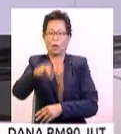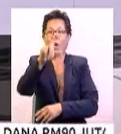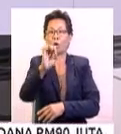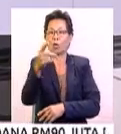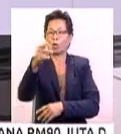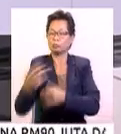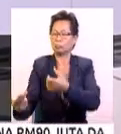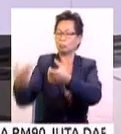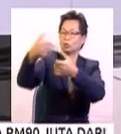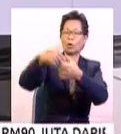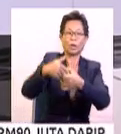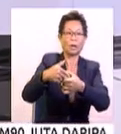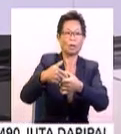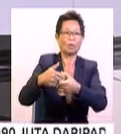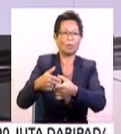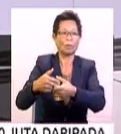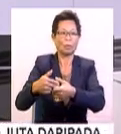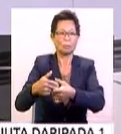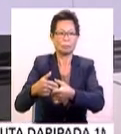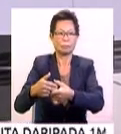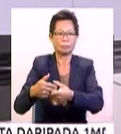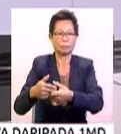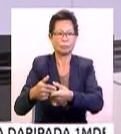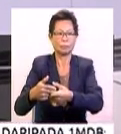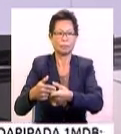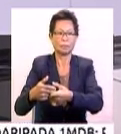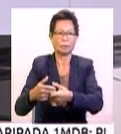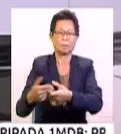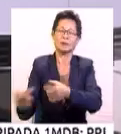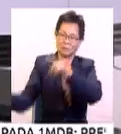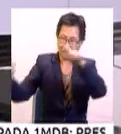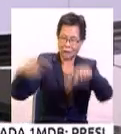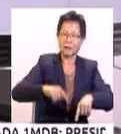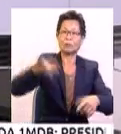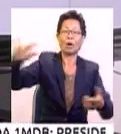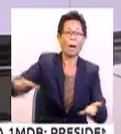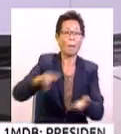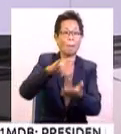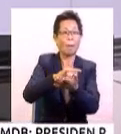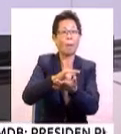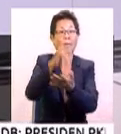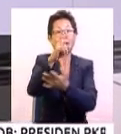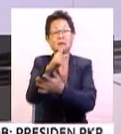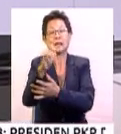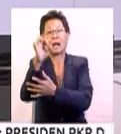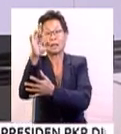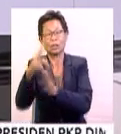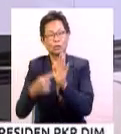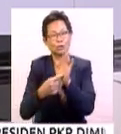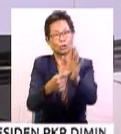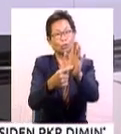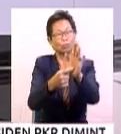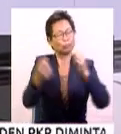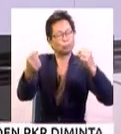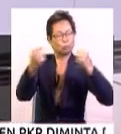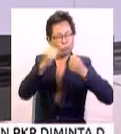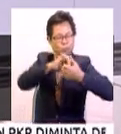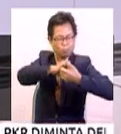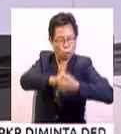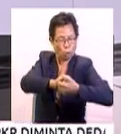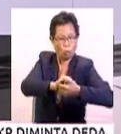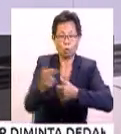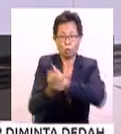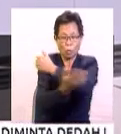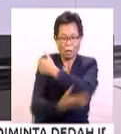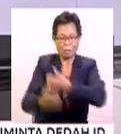the inaugural flight. Your presence at Seletar Airport signals the very strong bilateral relations between our two